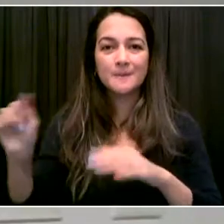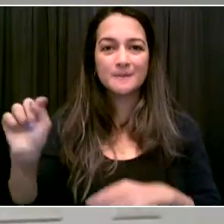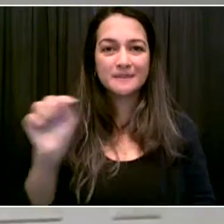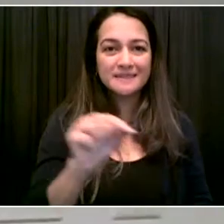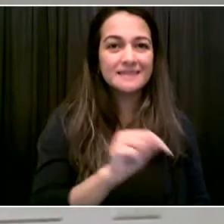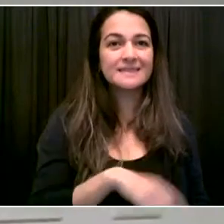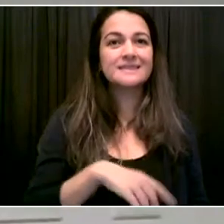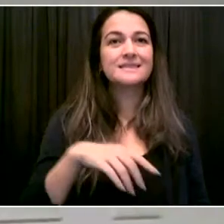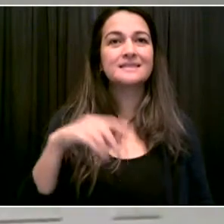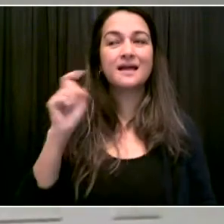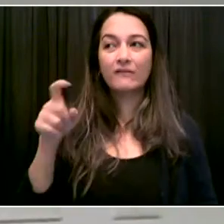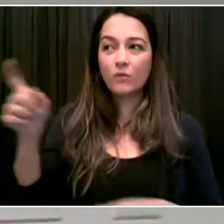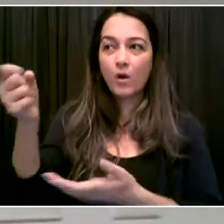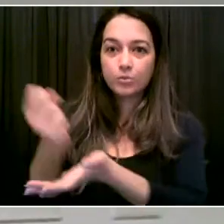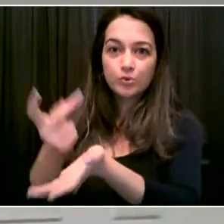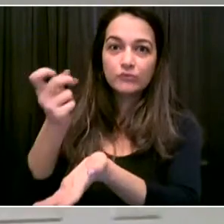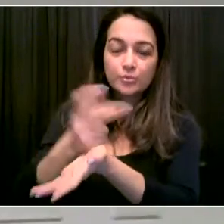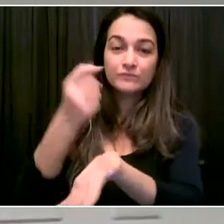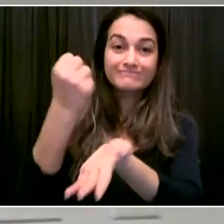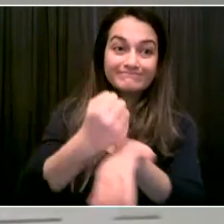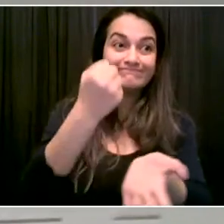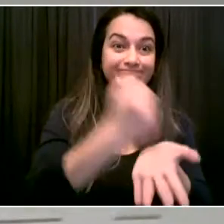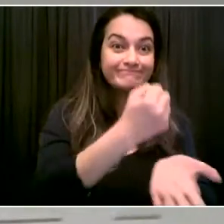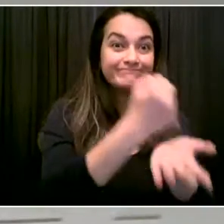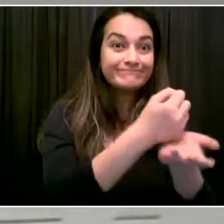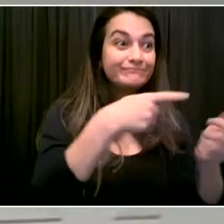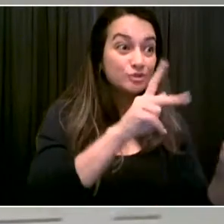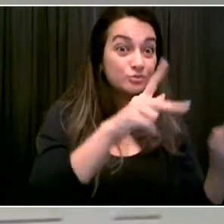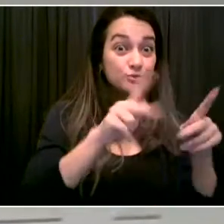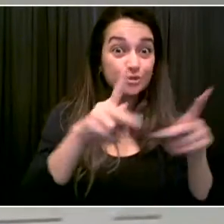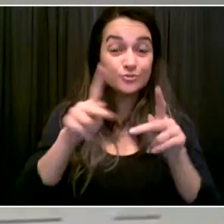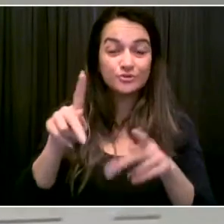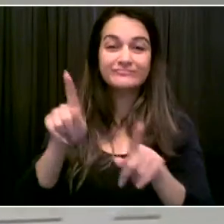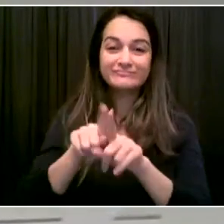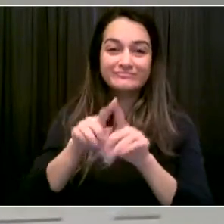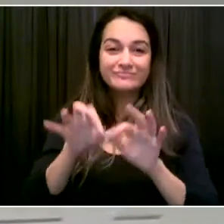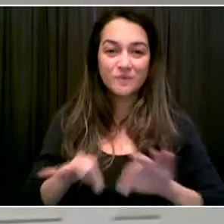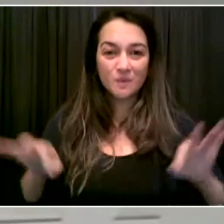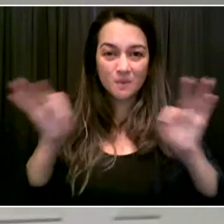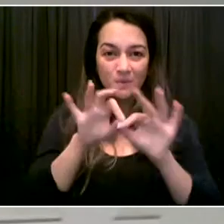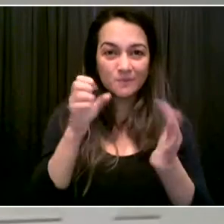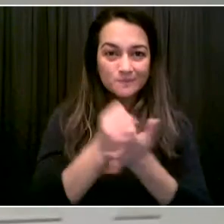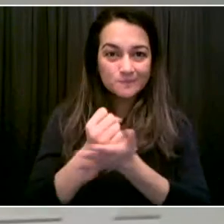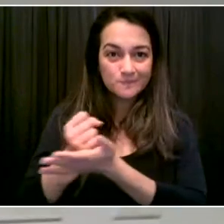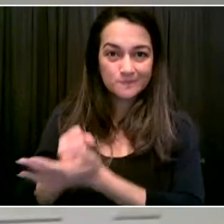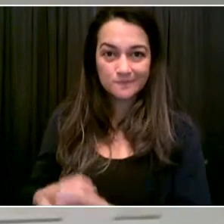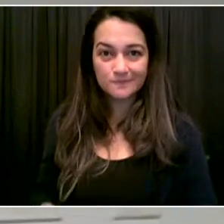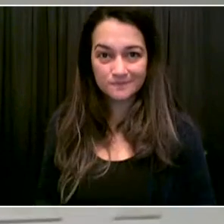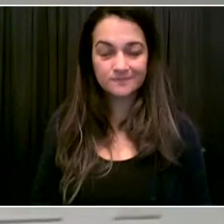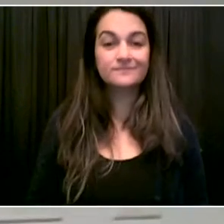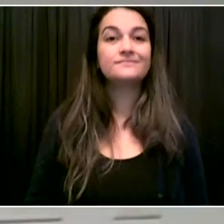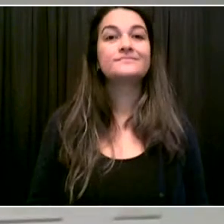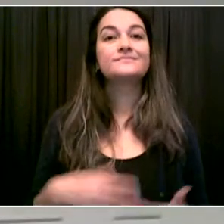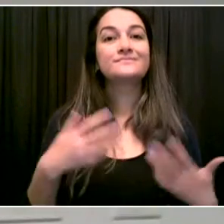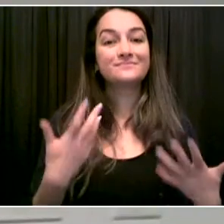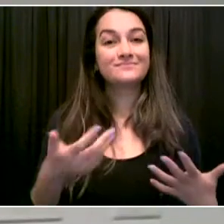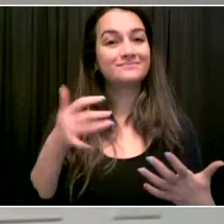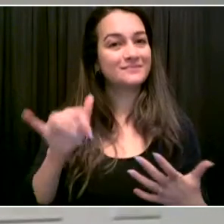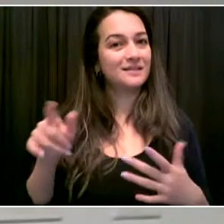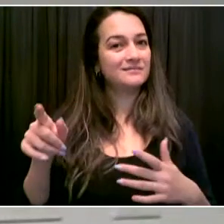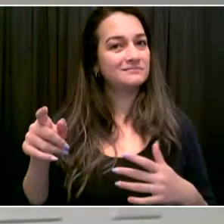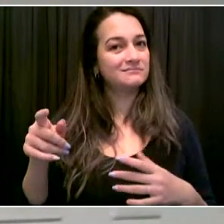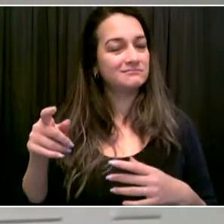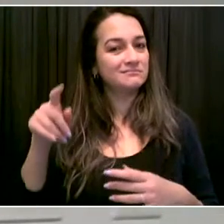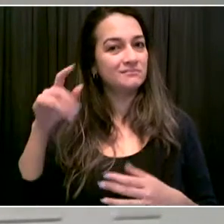and financing and implementation. And this 20-year fix buys us that time. So I think we're